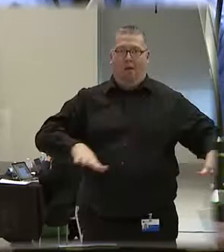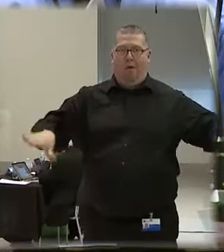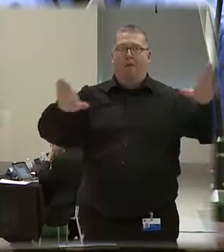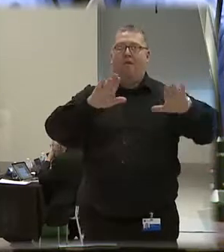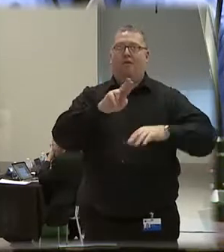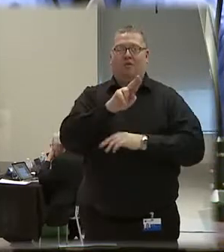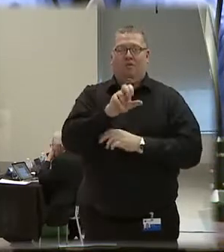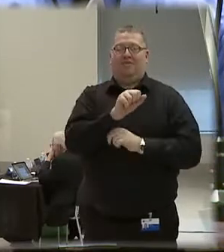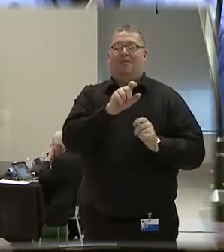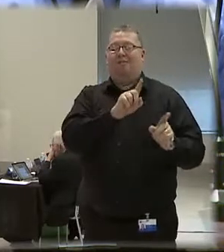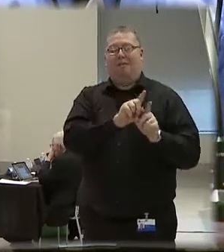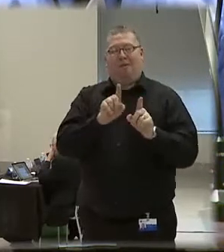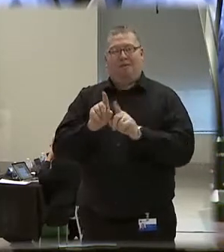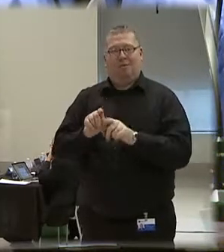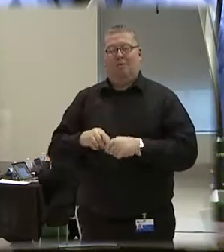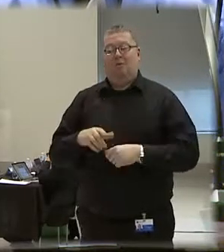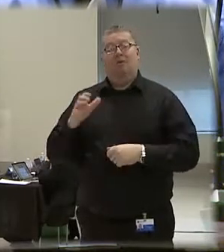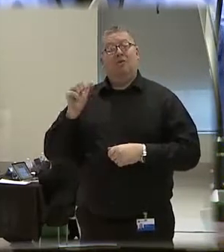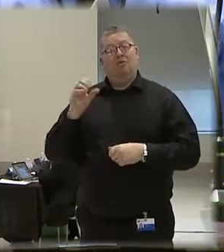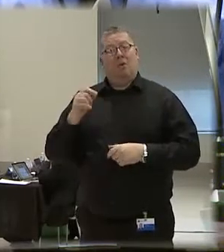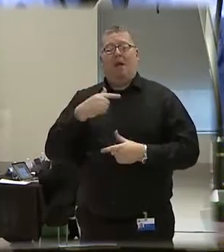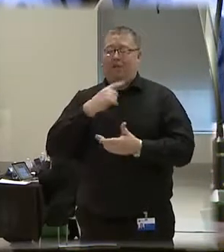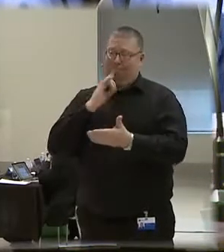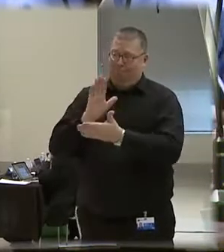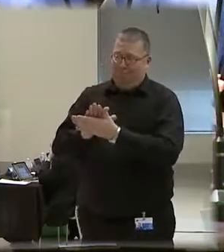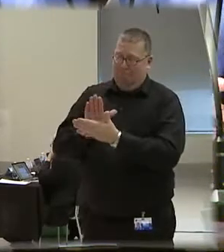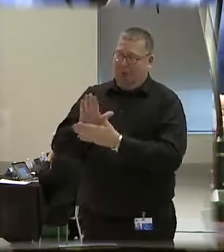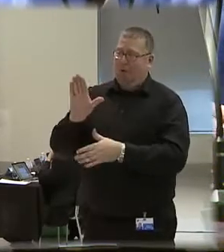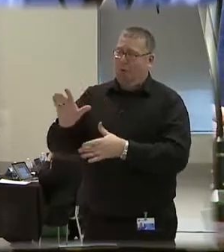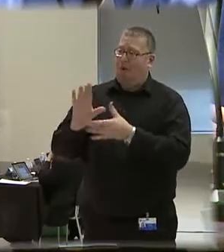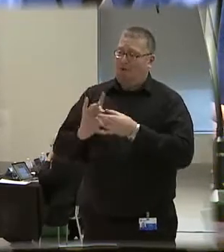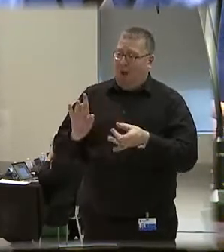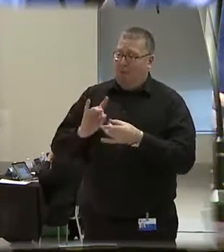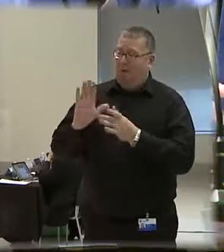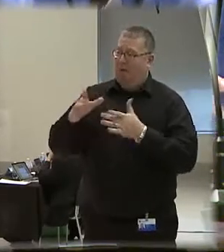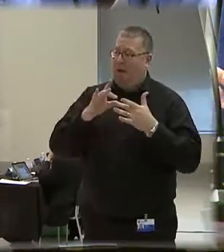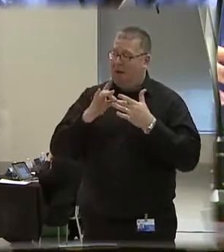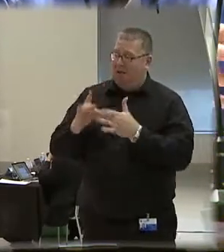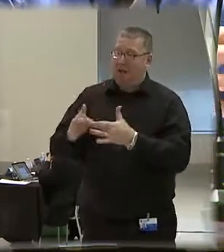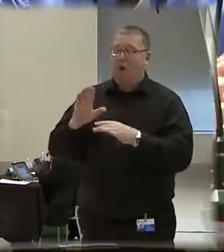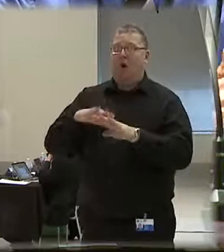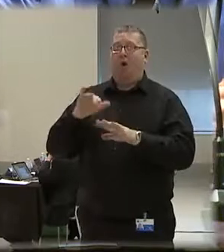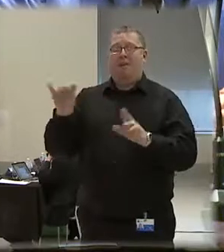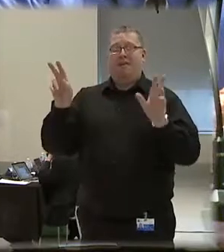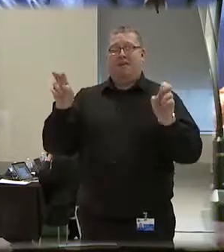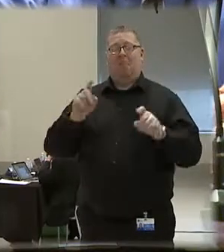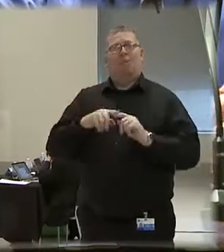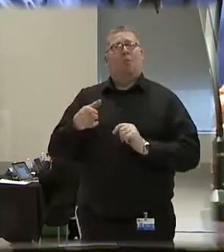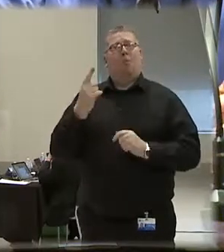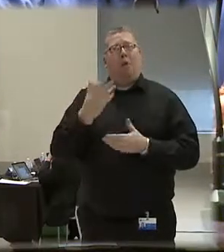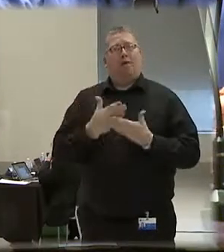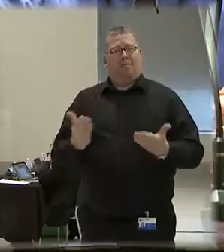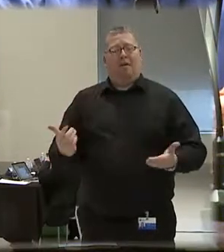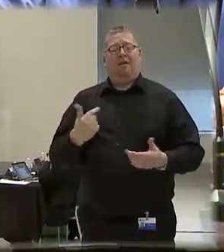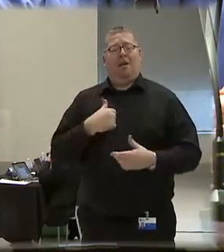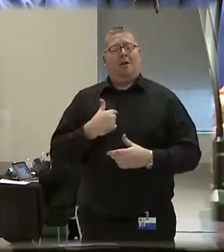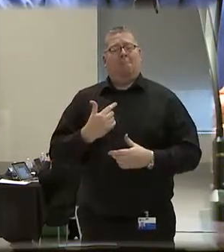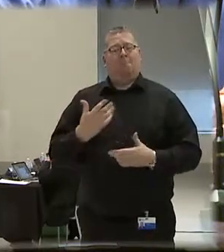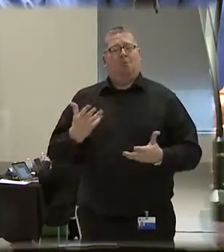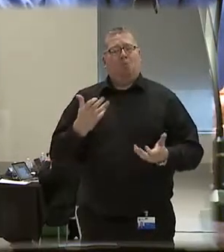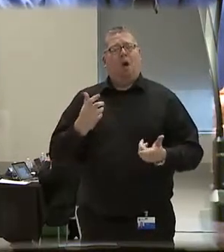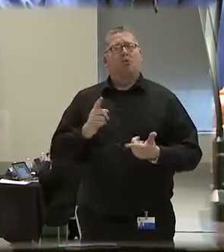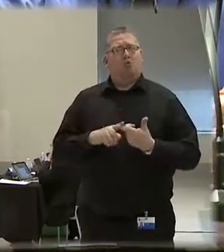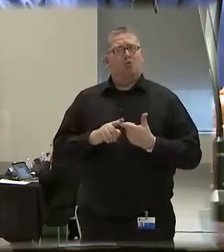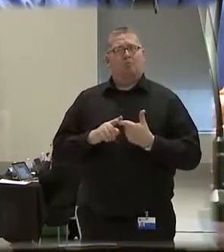too. And so I applaud those remarks and your leadership around that. But one thing that I want